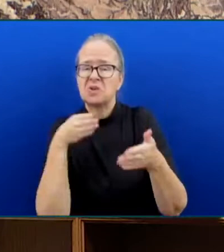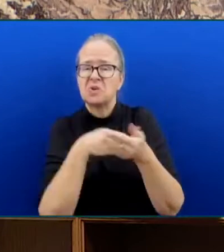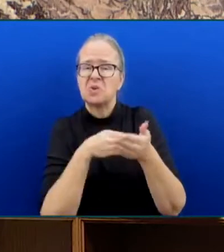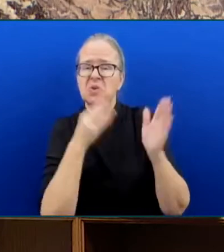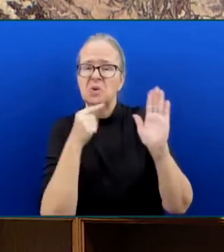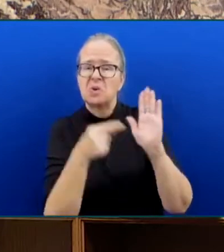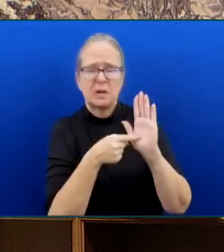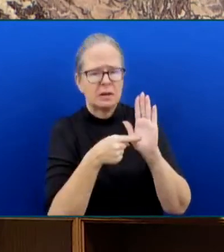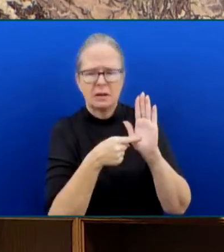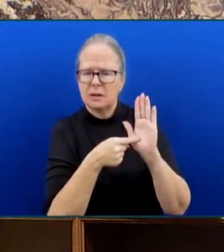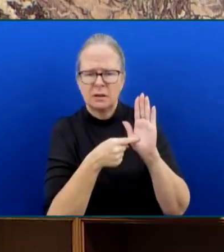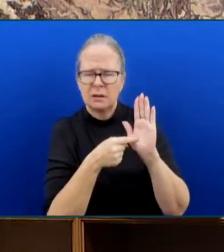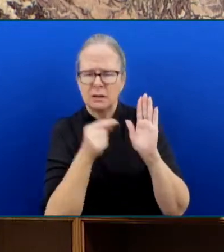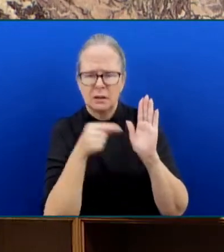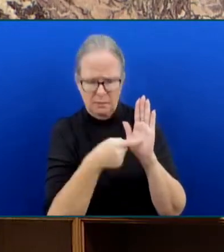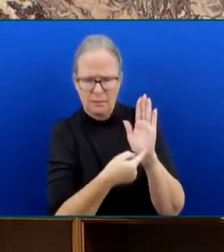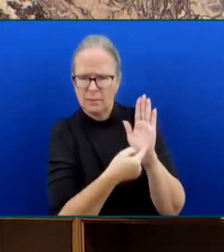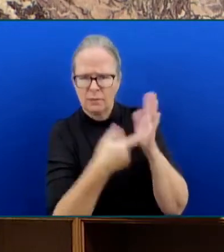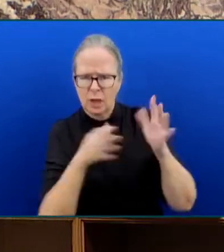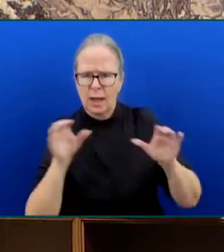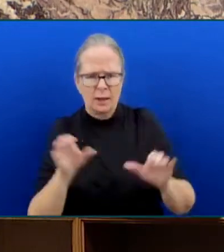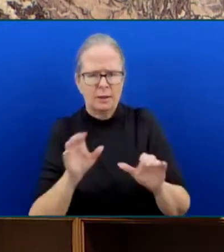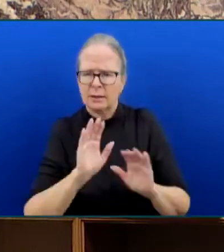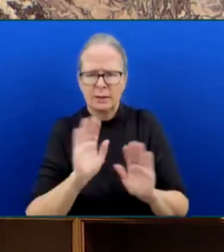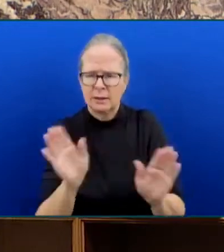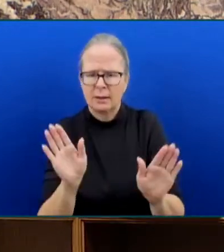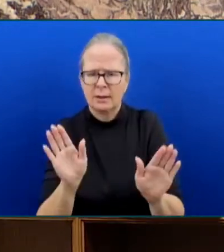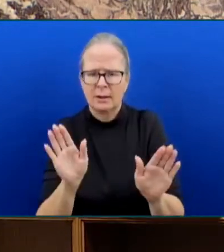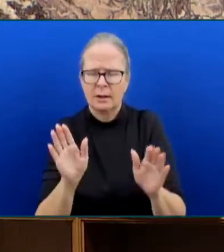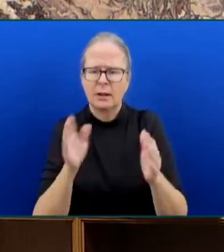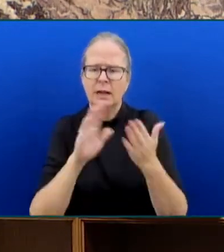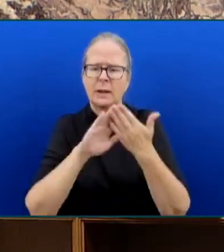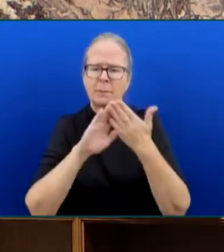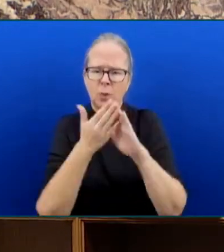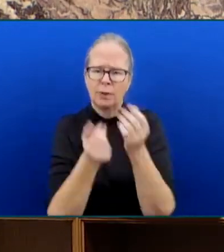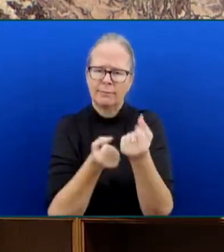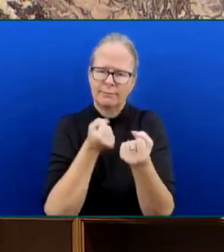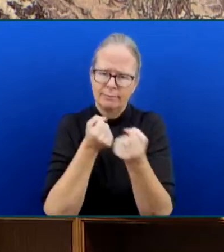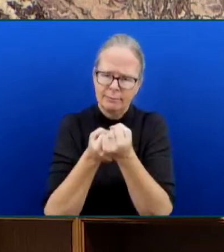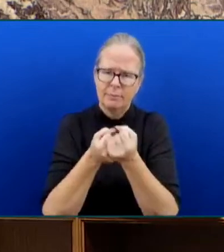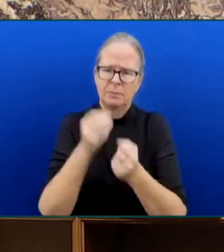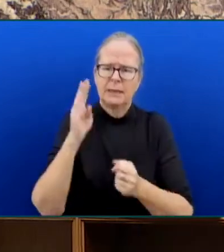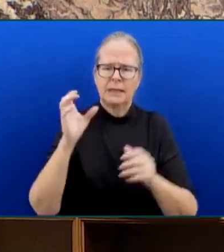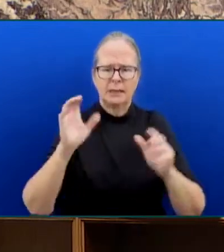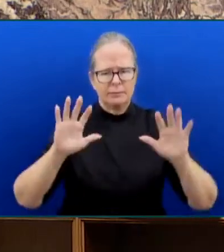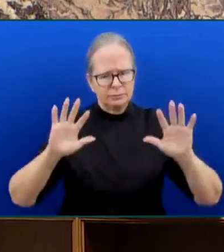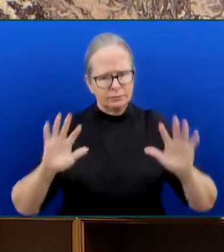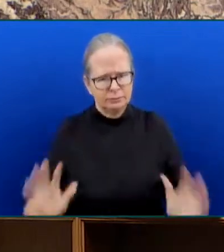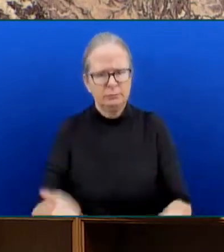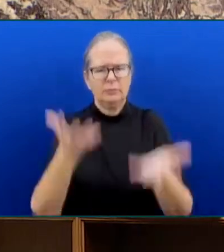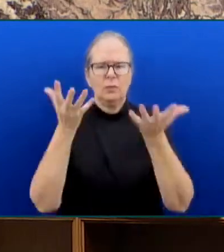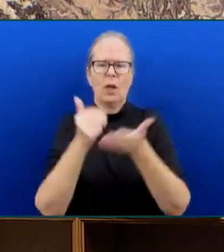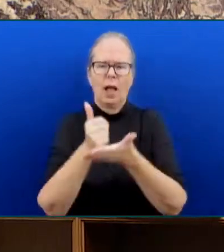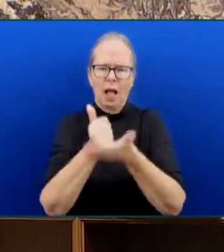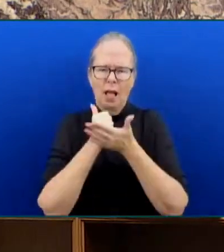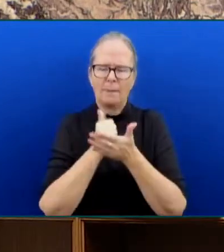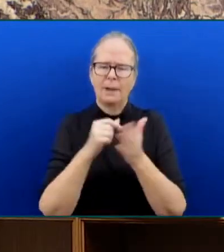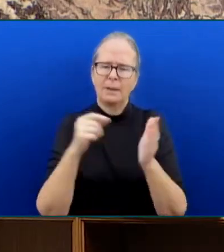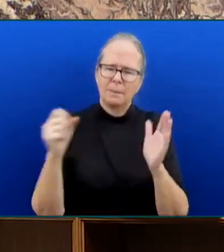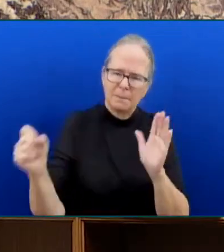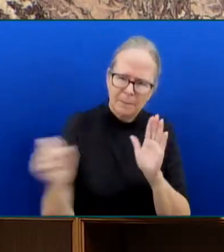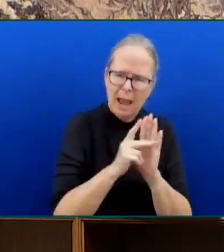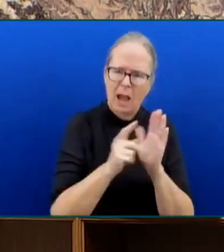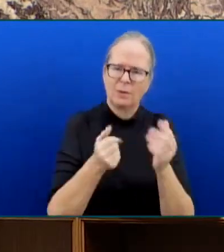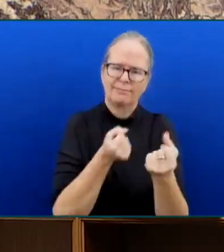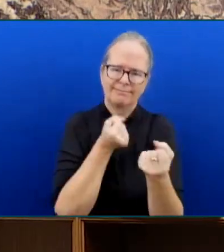this province. We owe it to them and to our society to do all we can to stamp out this hate and